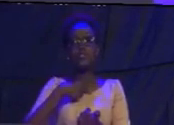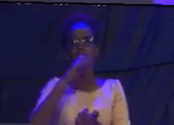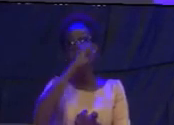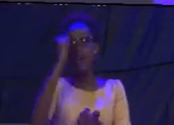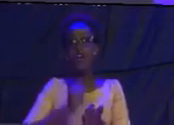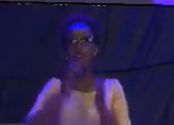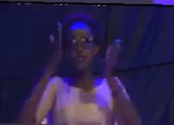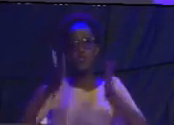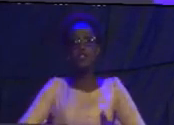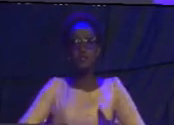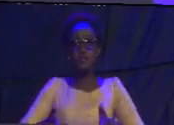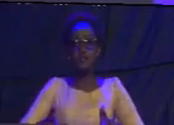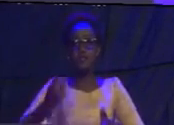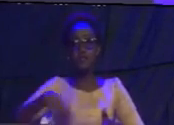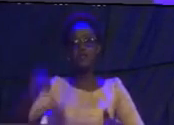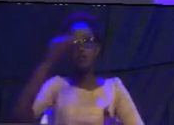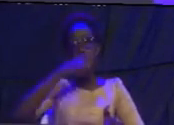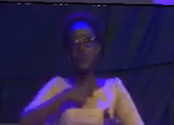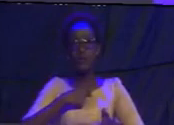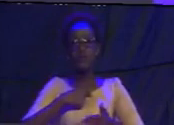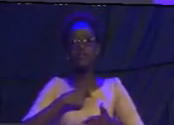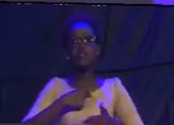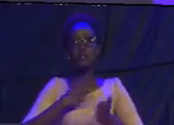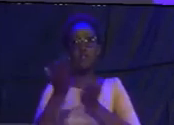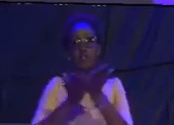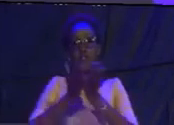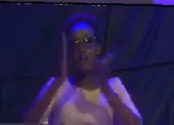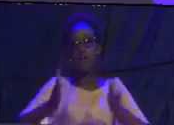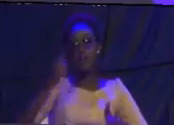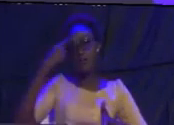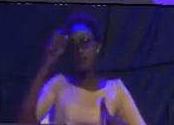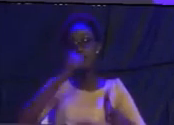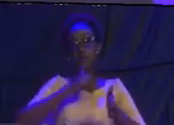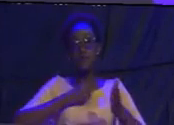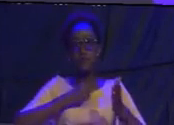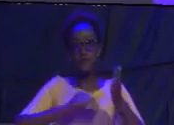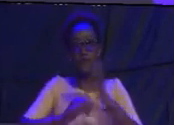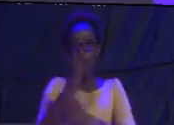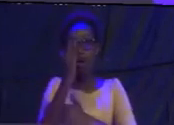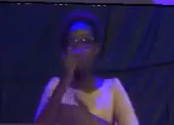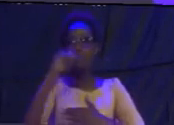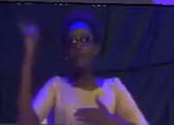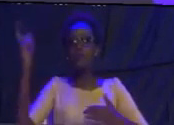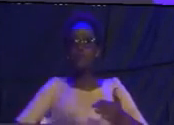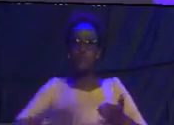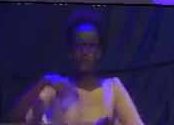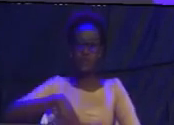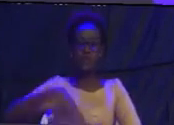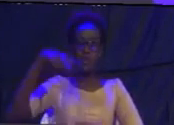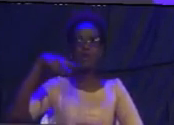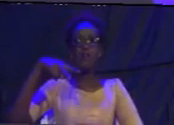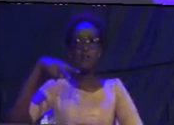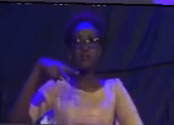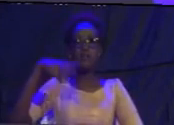that we Africans, we the servants of God, that we ought to